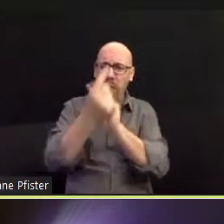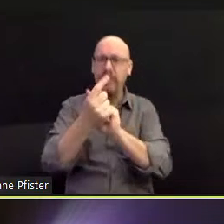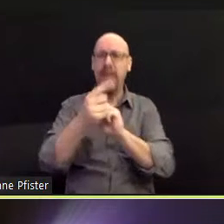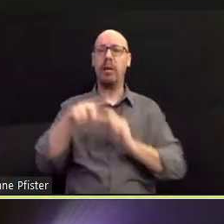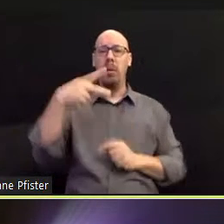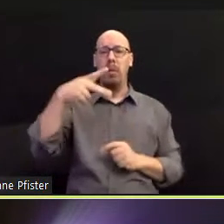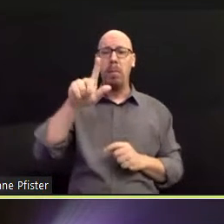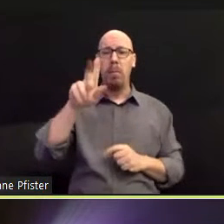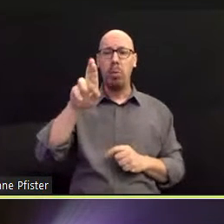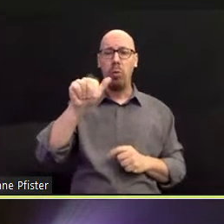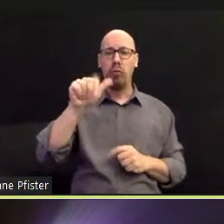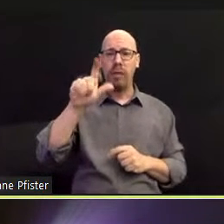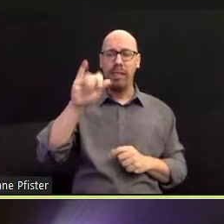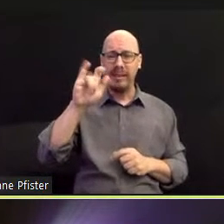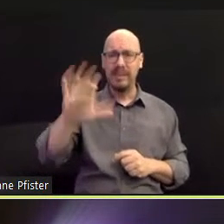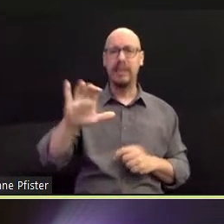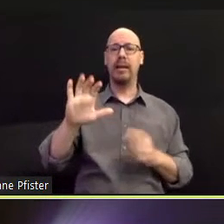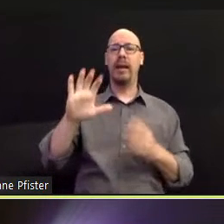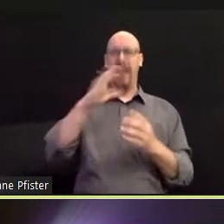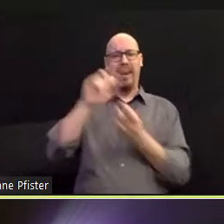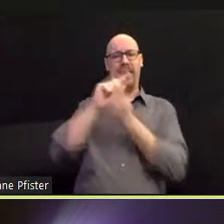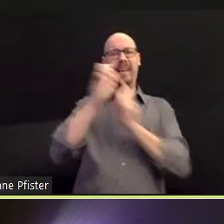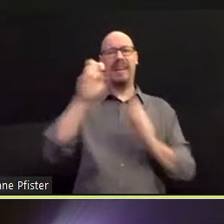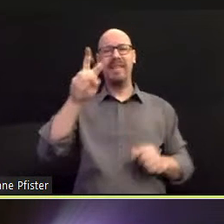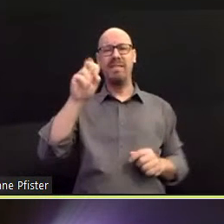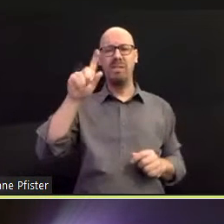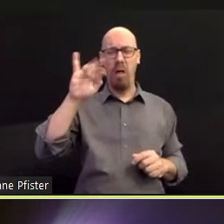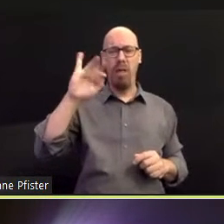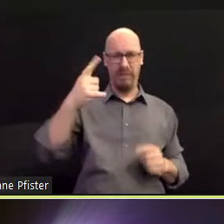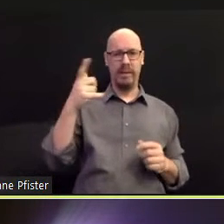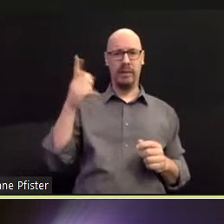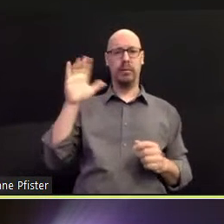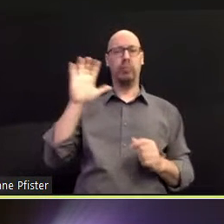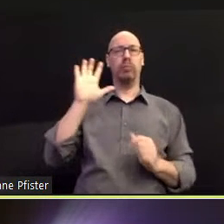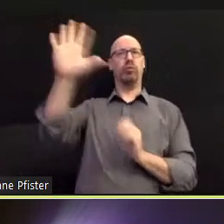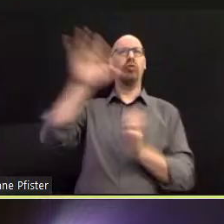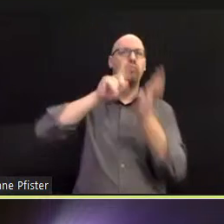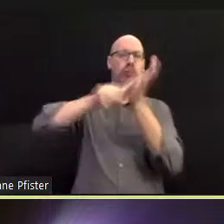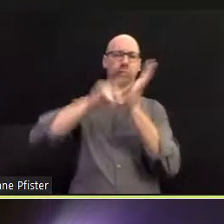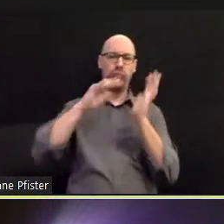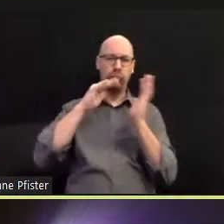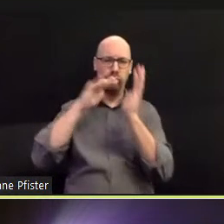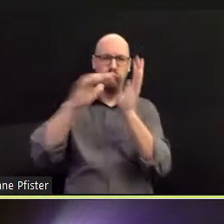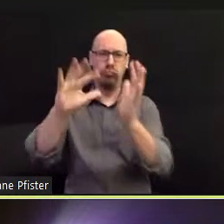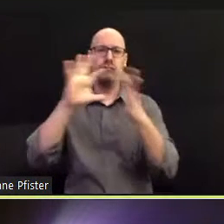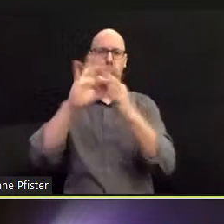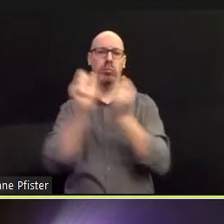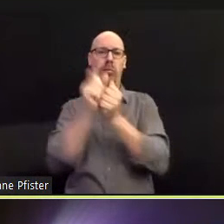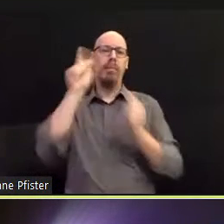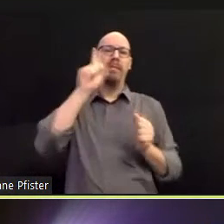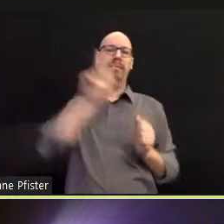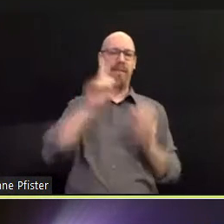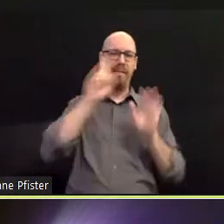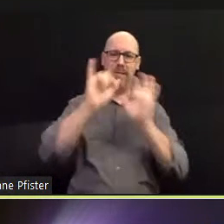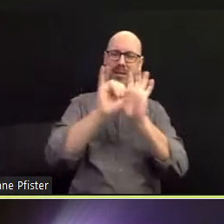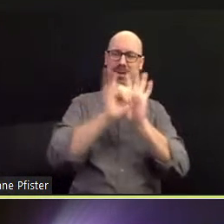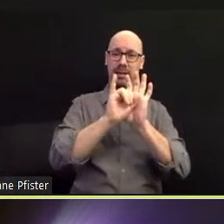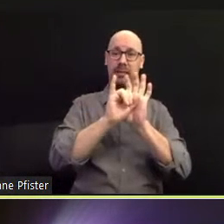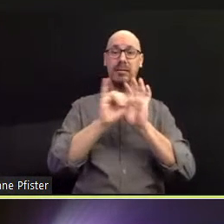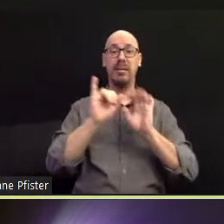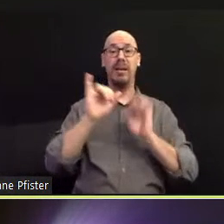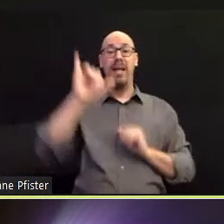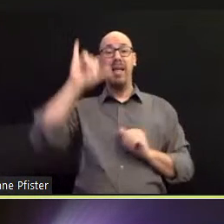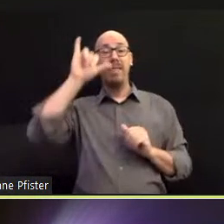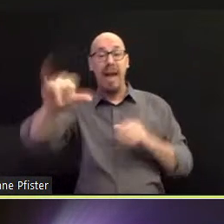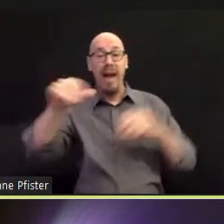her 1991 Sign Language Studies article on the interplay of deaf and Christian identities. This flexibility and